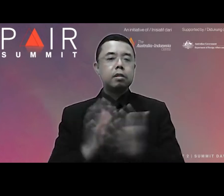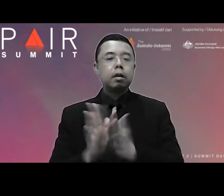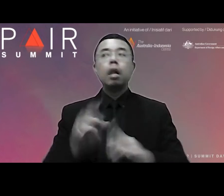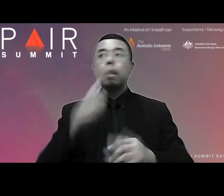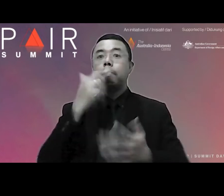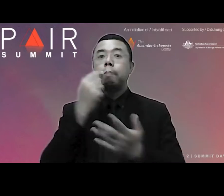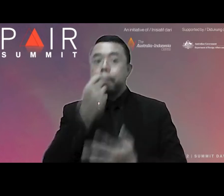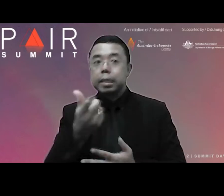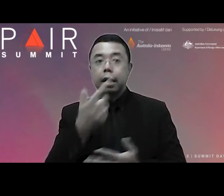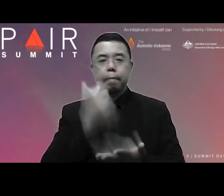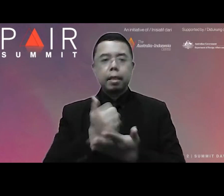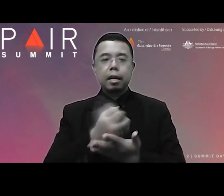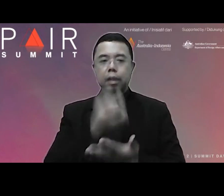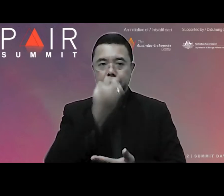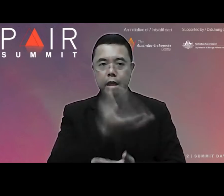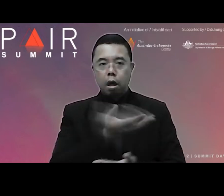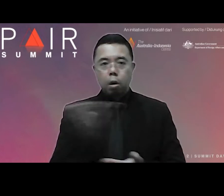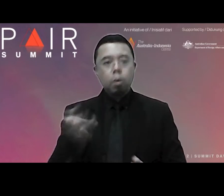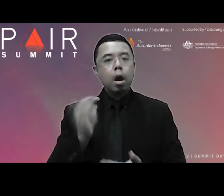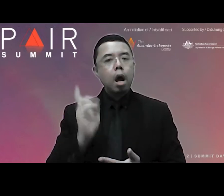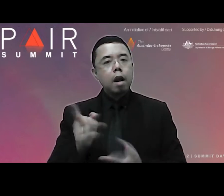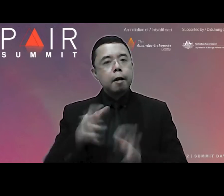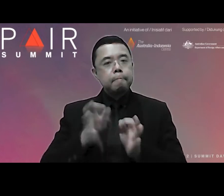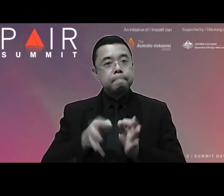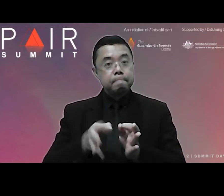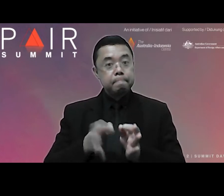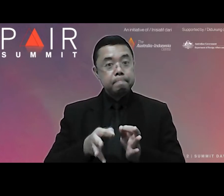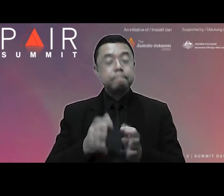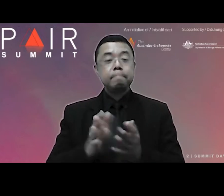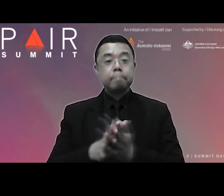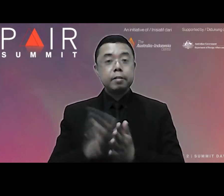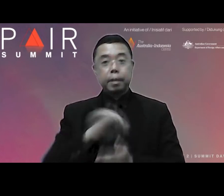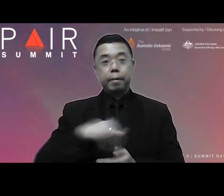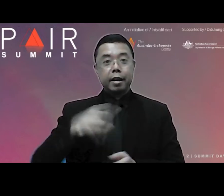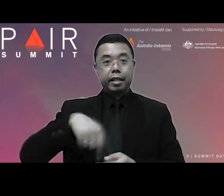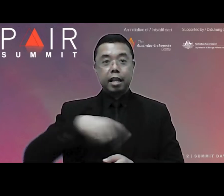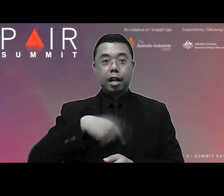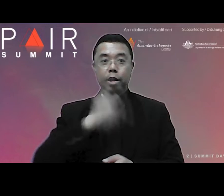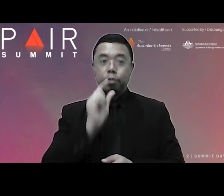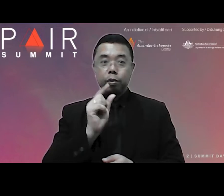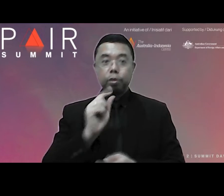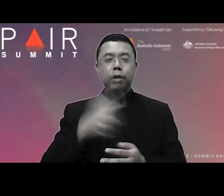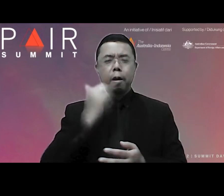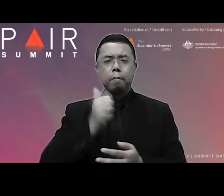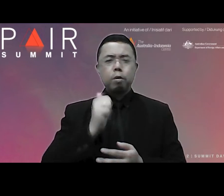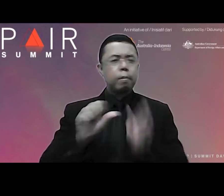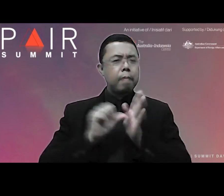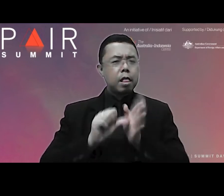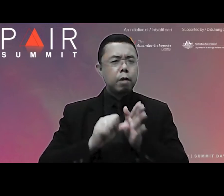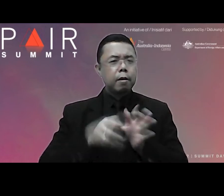fabulous translators with us at the moment as well. For those who are hard of hearing, we have Pak Widodo